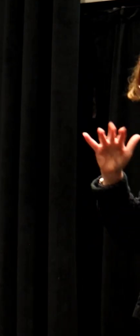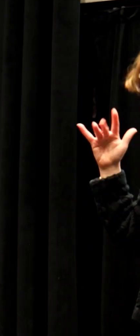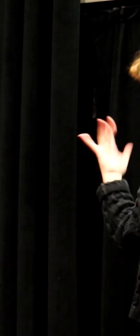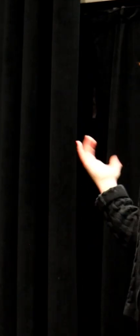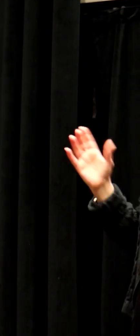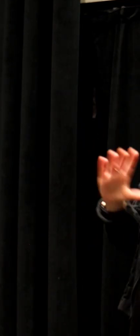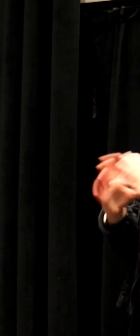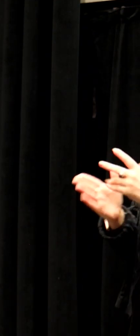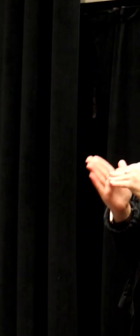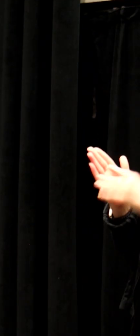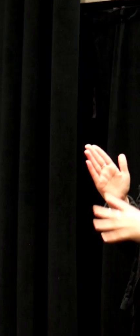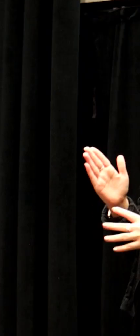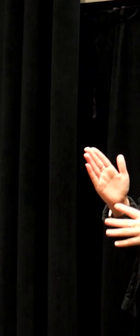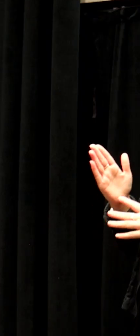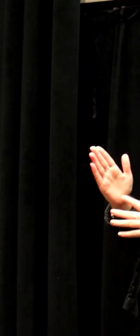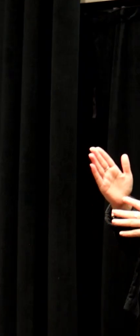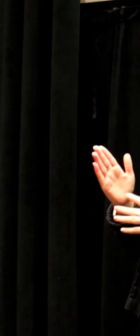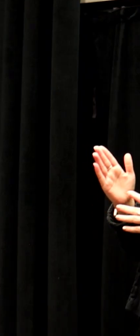and